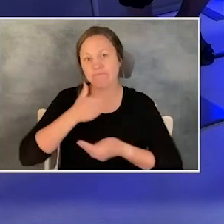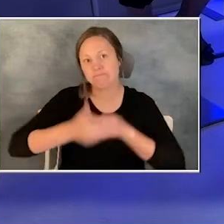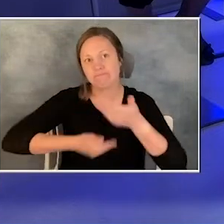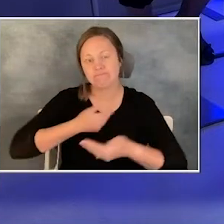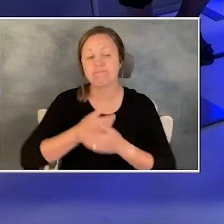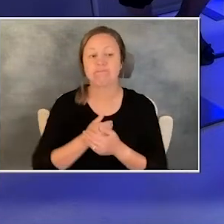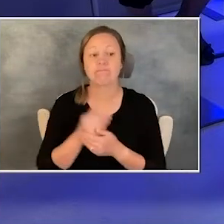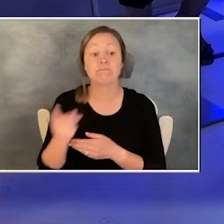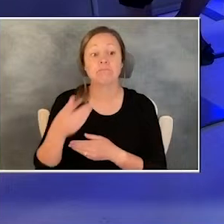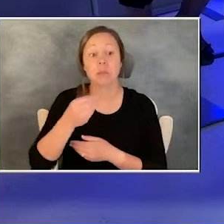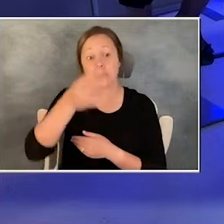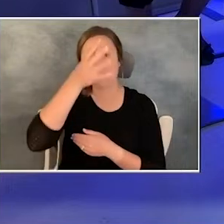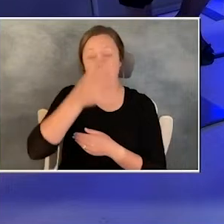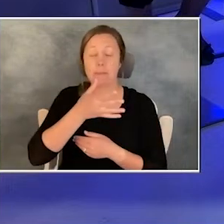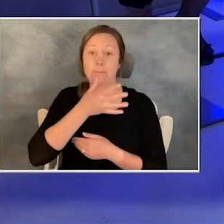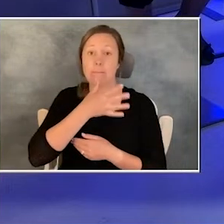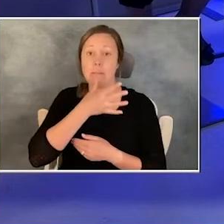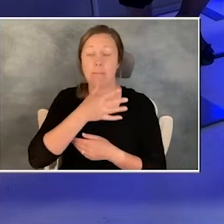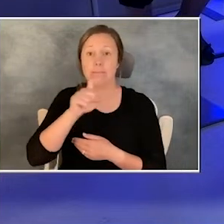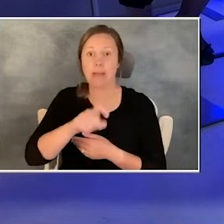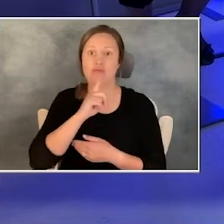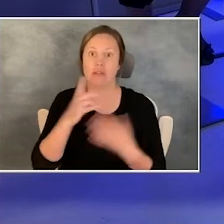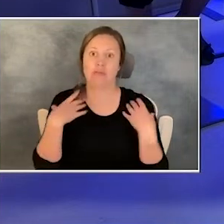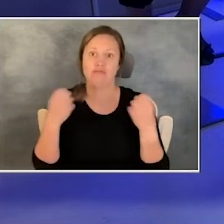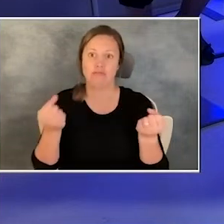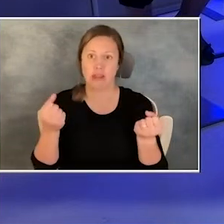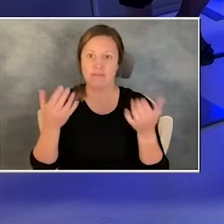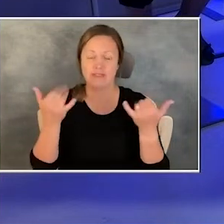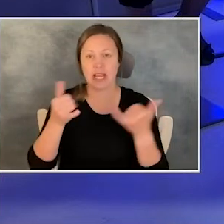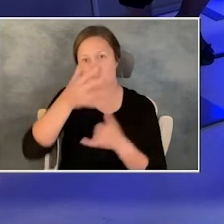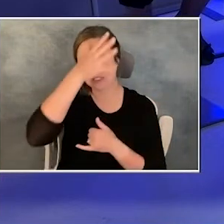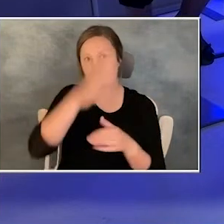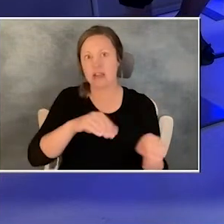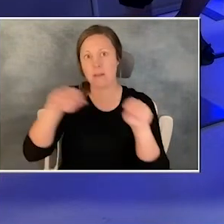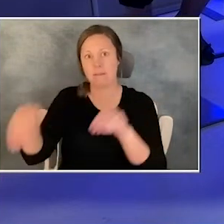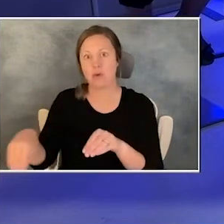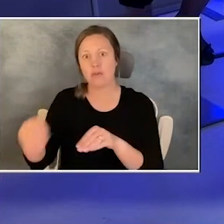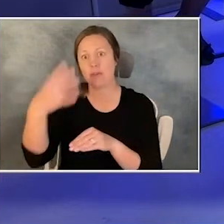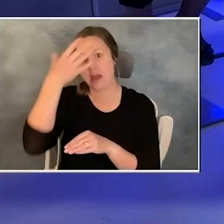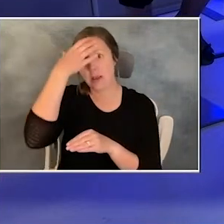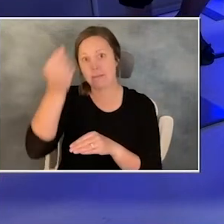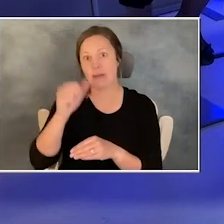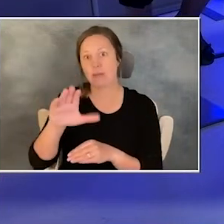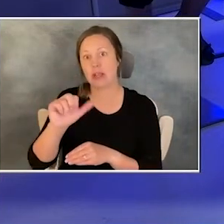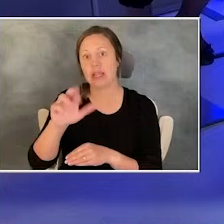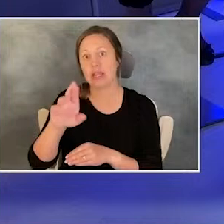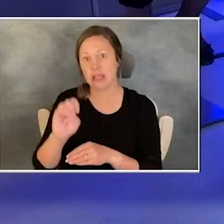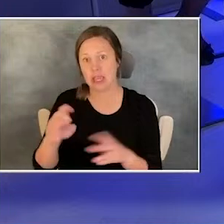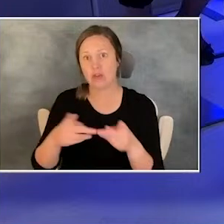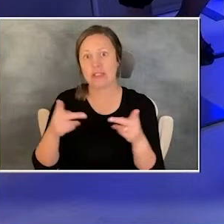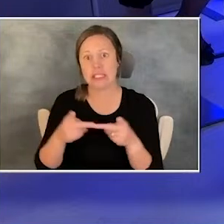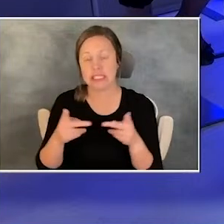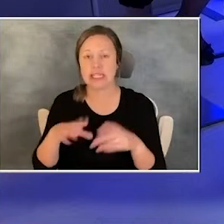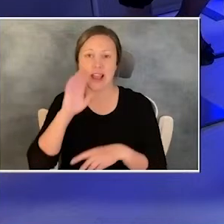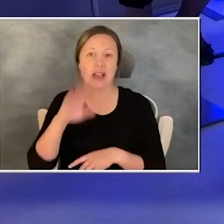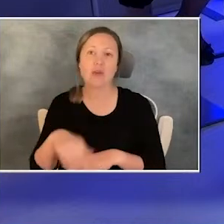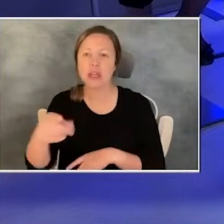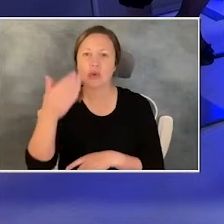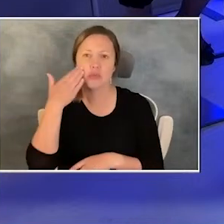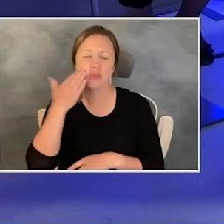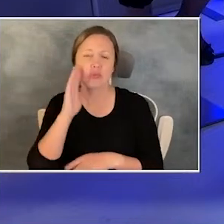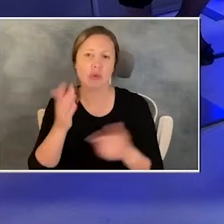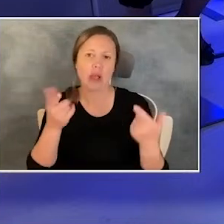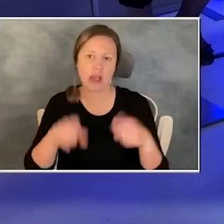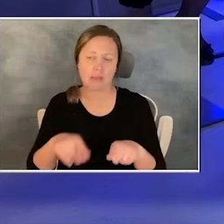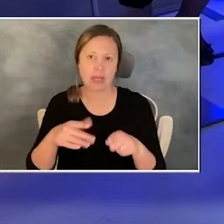have had to make the brave step of moving Jim to a memory care facility, something that I know you've been told would have to happen, and now the time has come. So we're going to